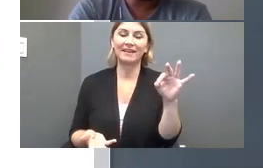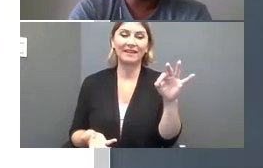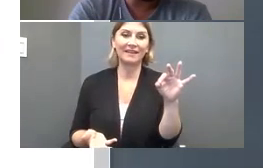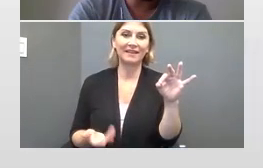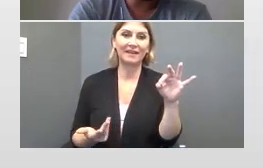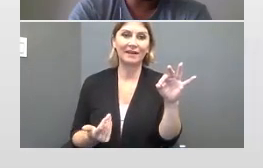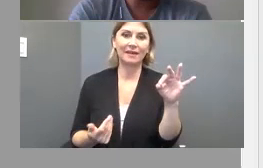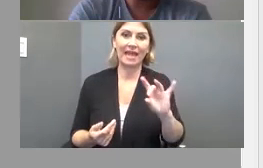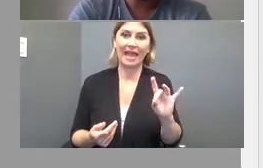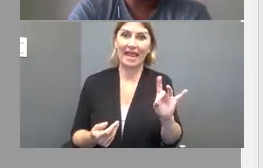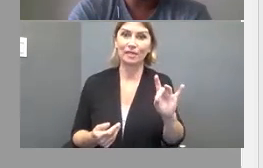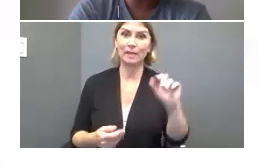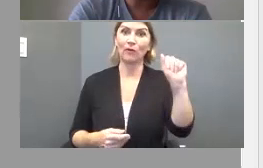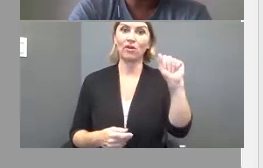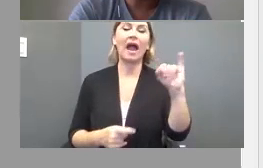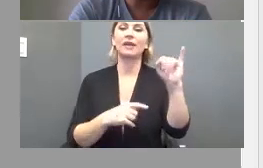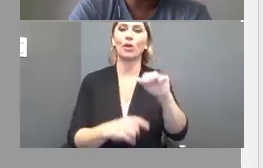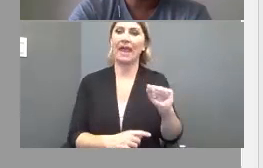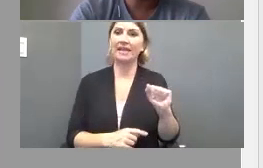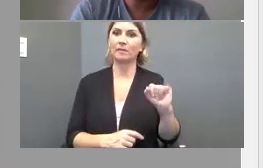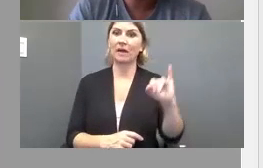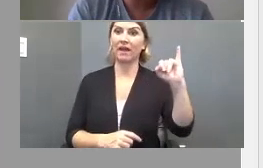a to the power of I?